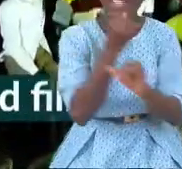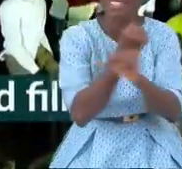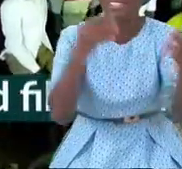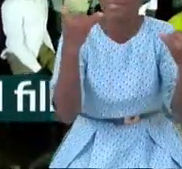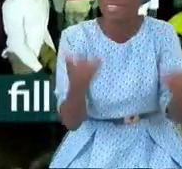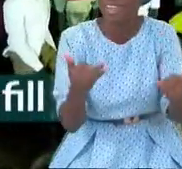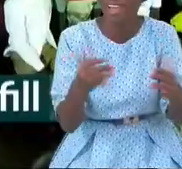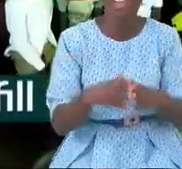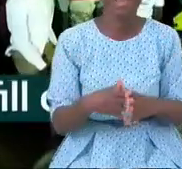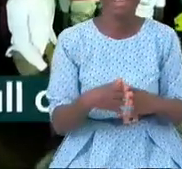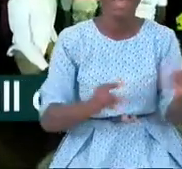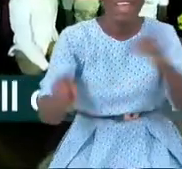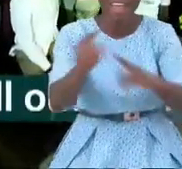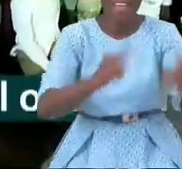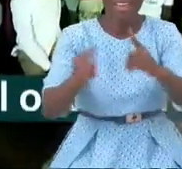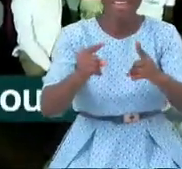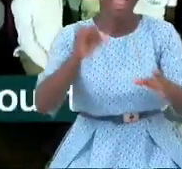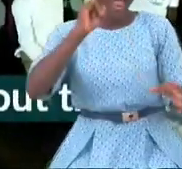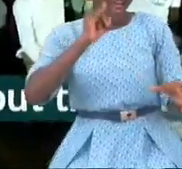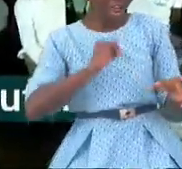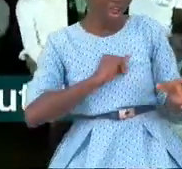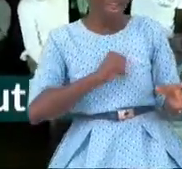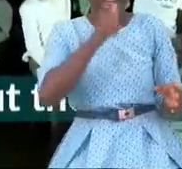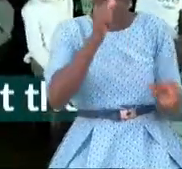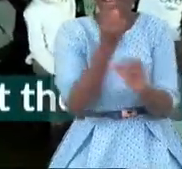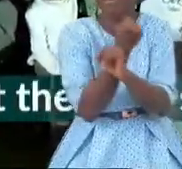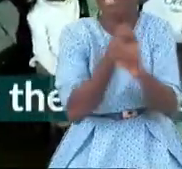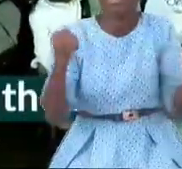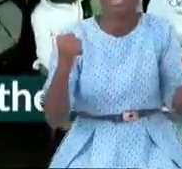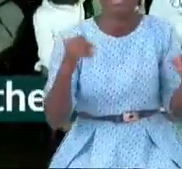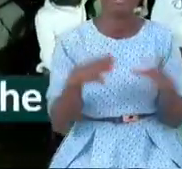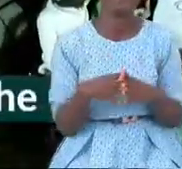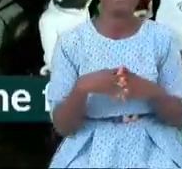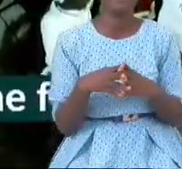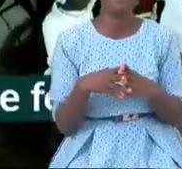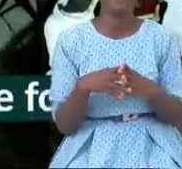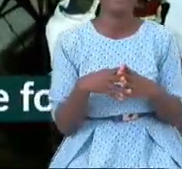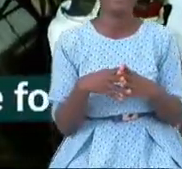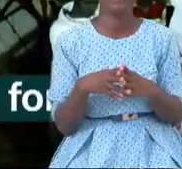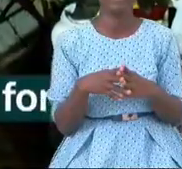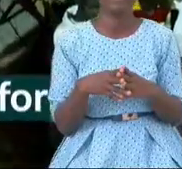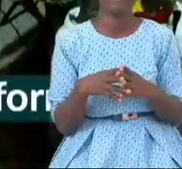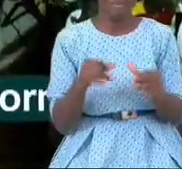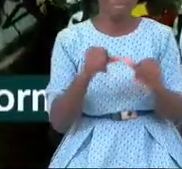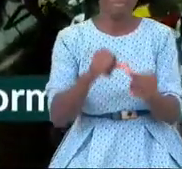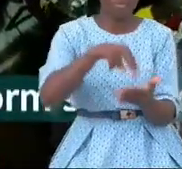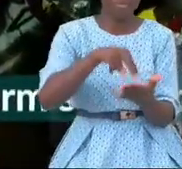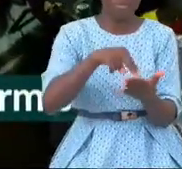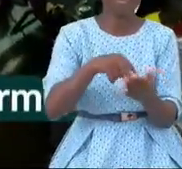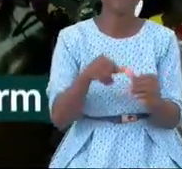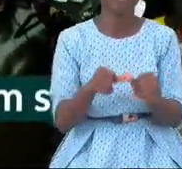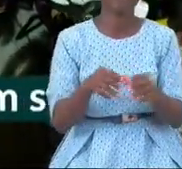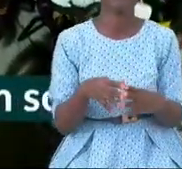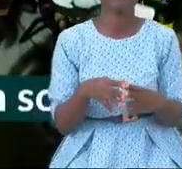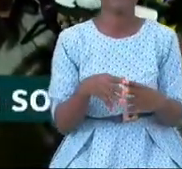Keep on standing. Our members of the choir, our counselors, they are there, and they